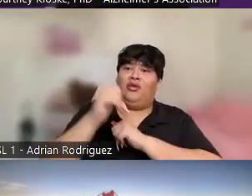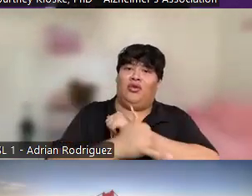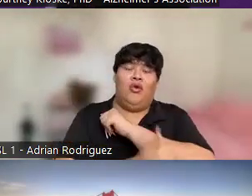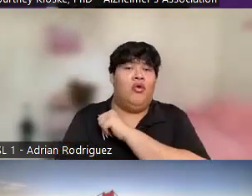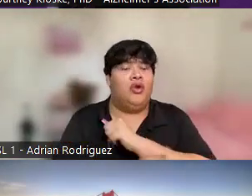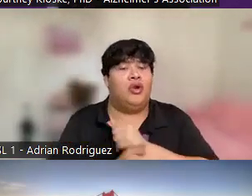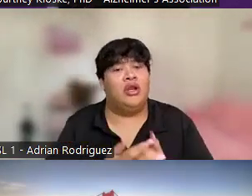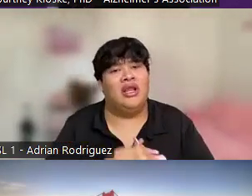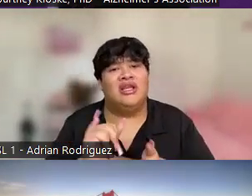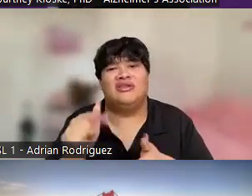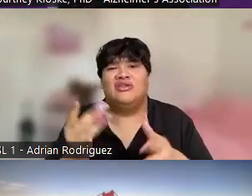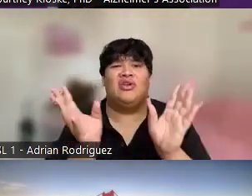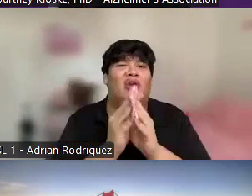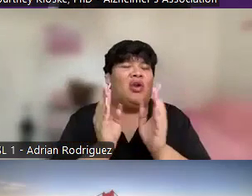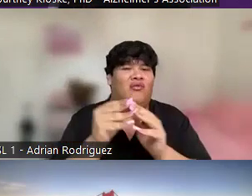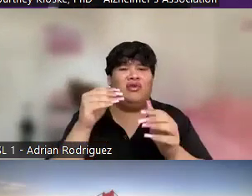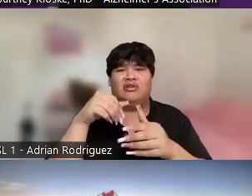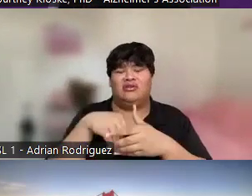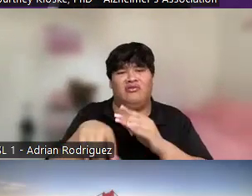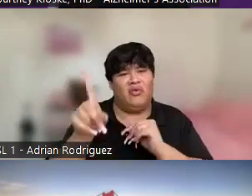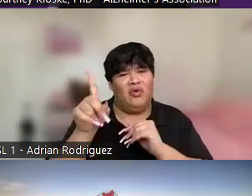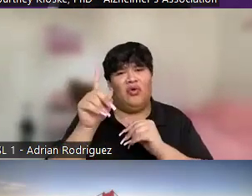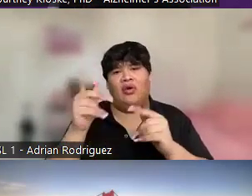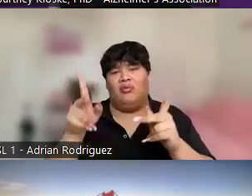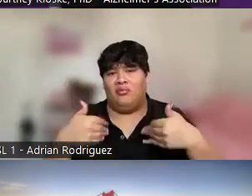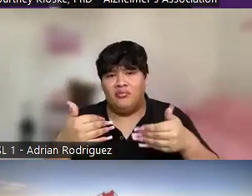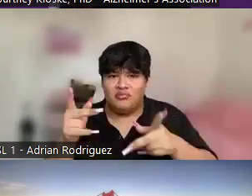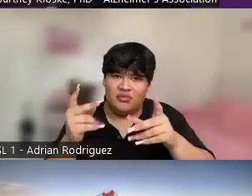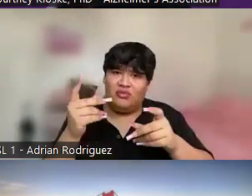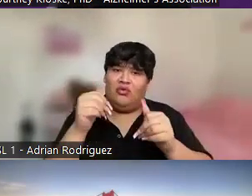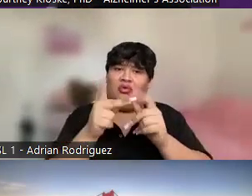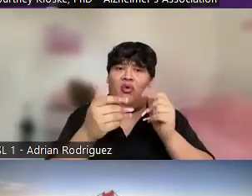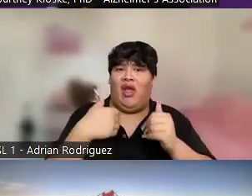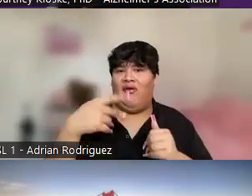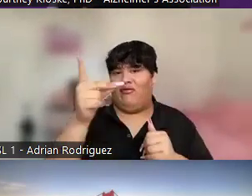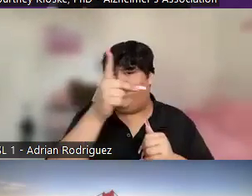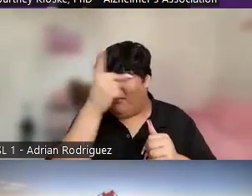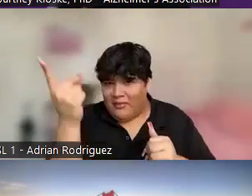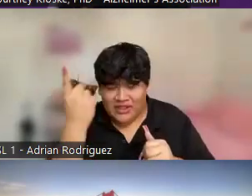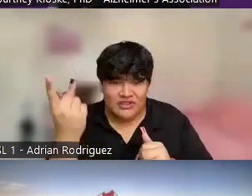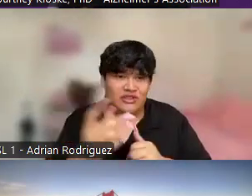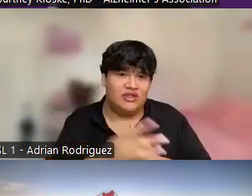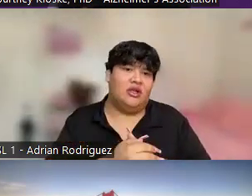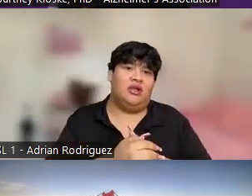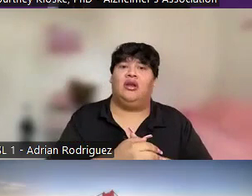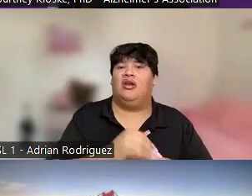a conference for individuals impacted by younger onset dementia. So really anybody with